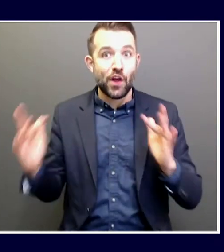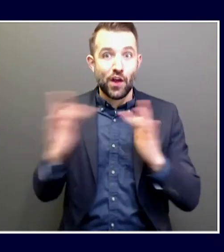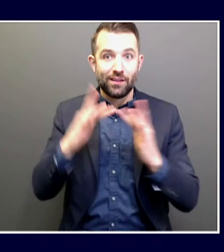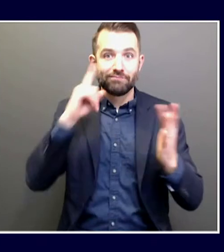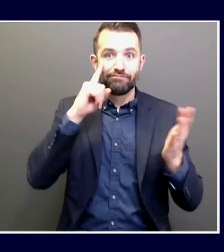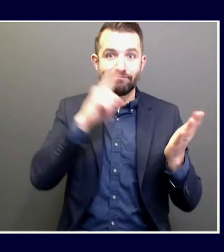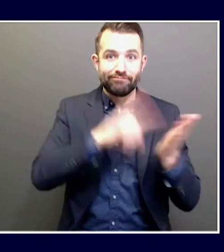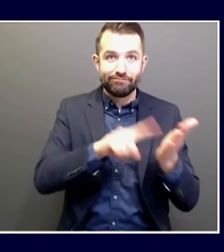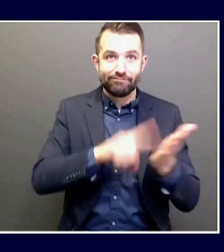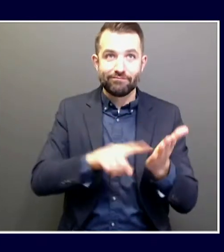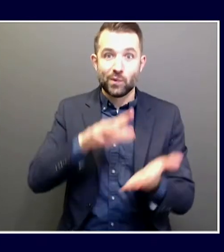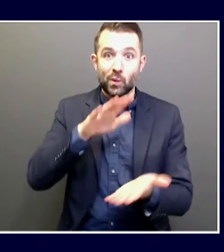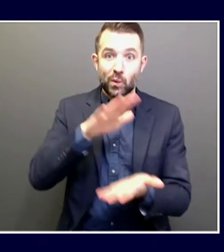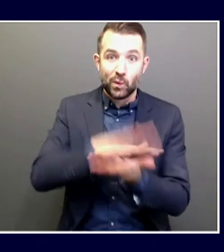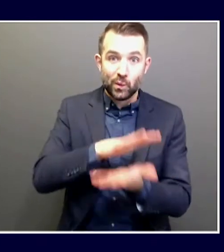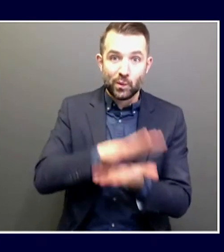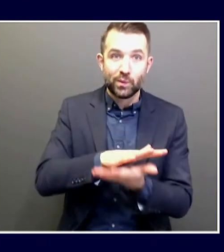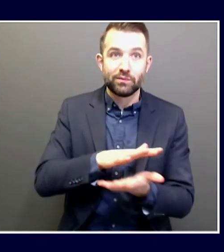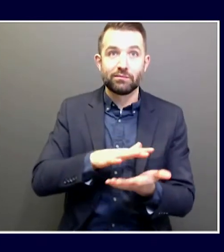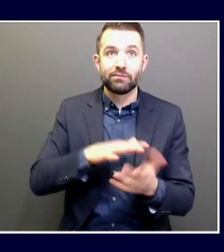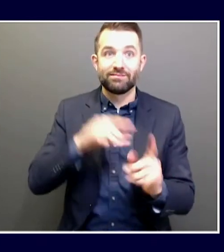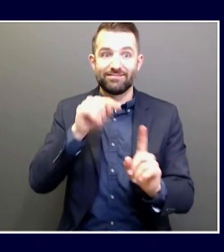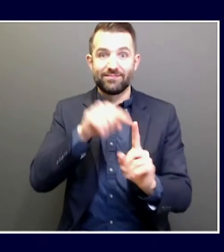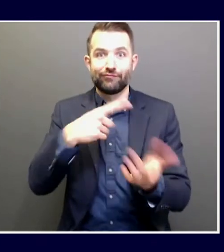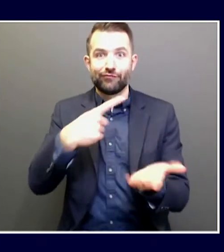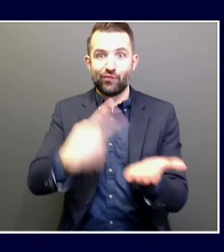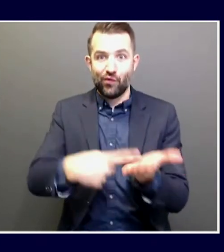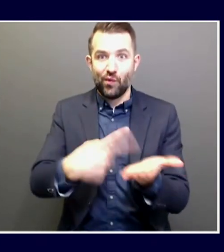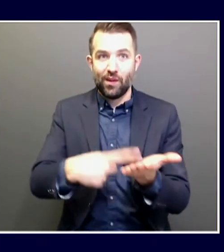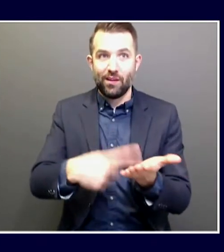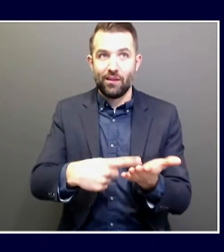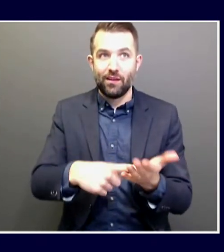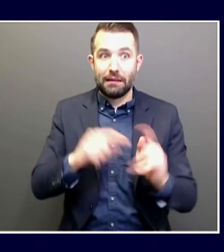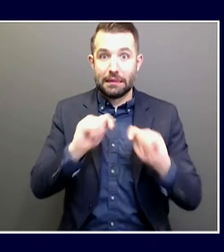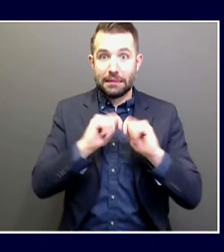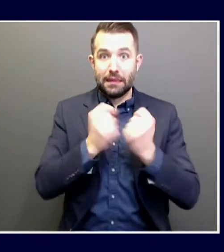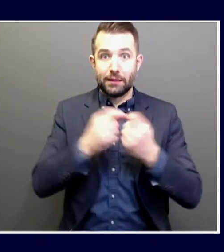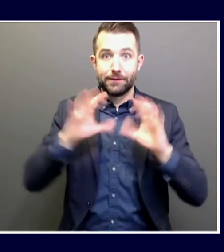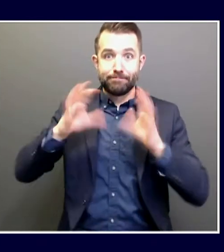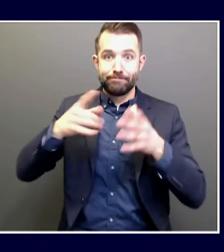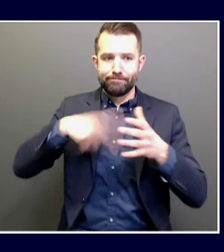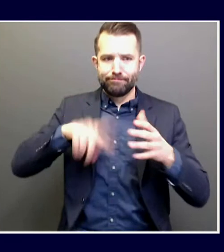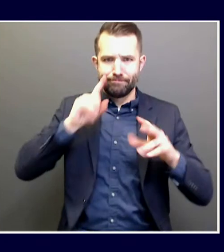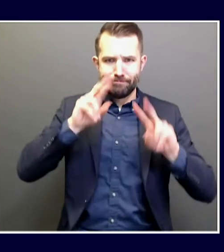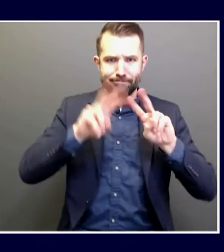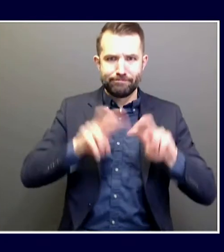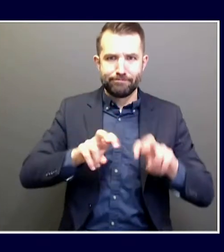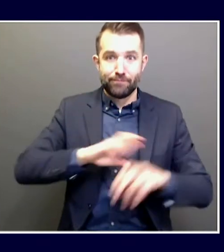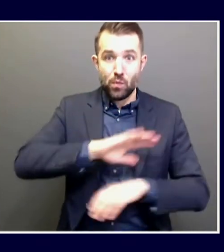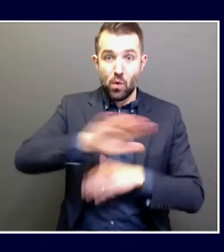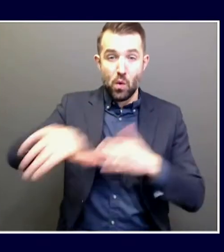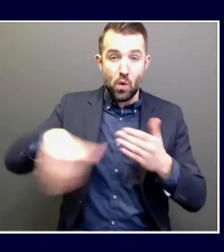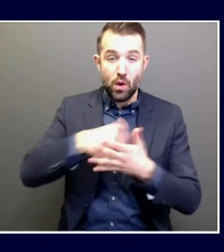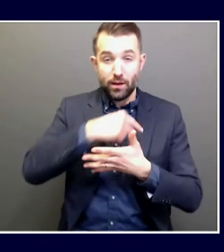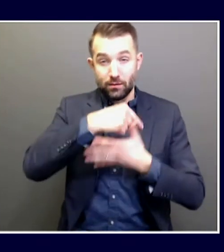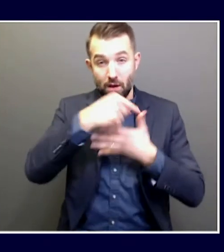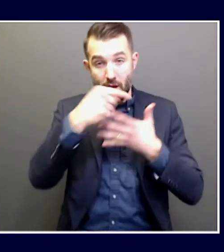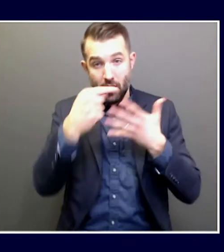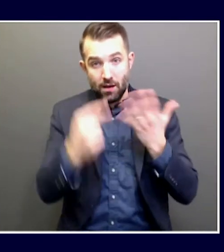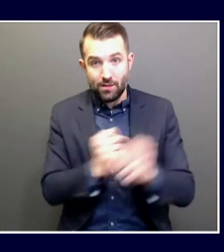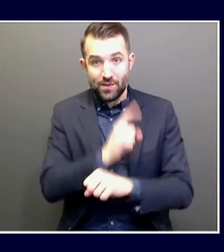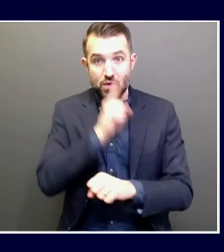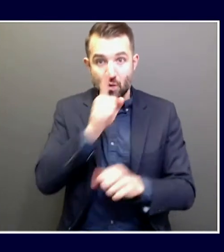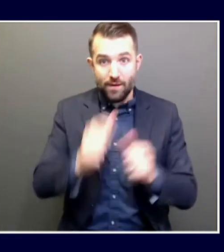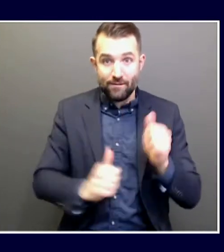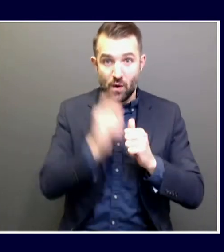our team is taking a look at all of the various things that we're doing to update them to be consistent with Omicron. The 6